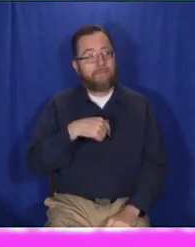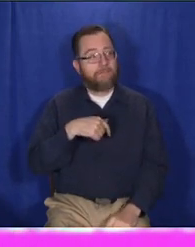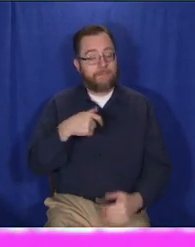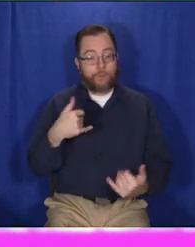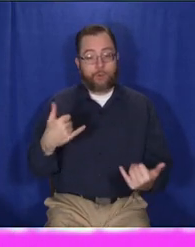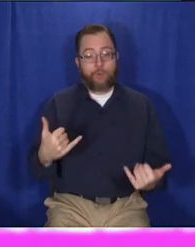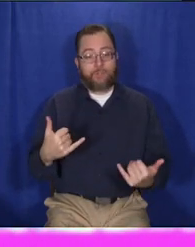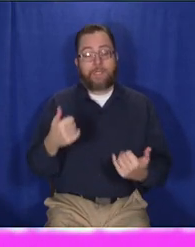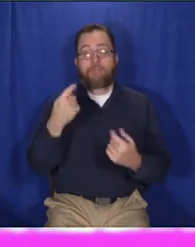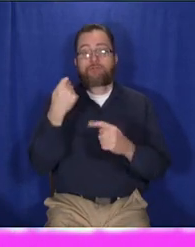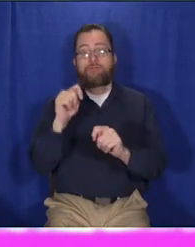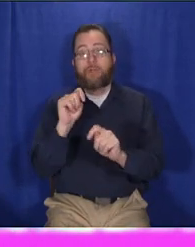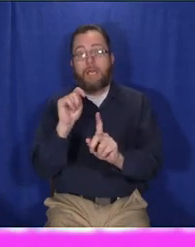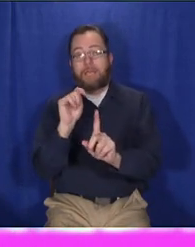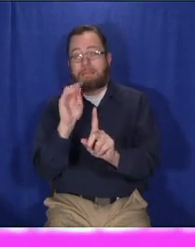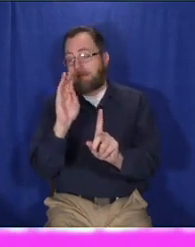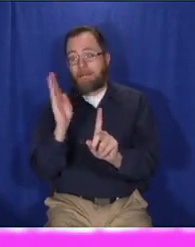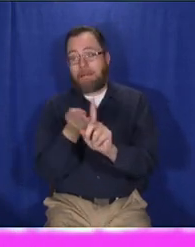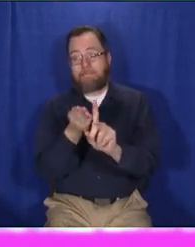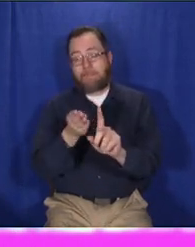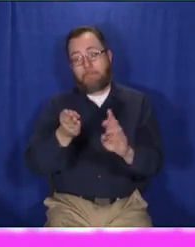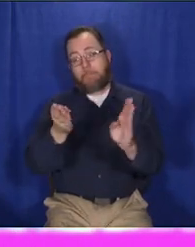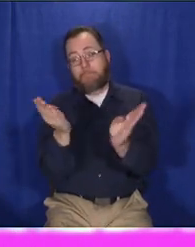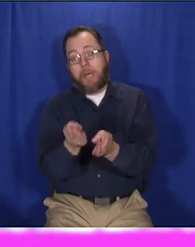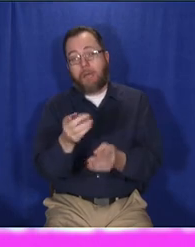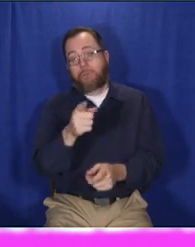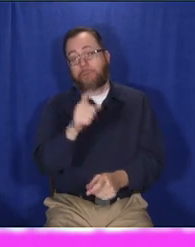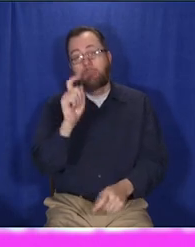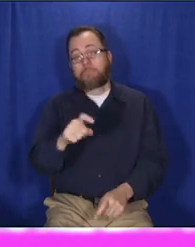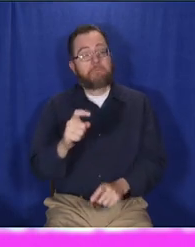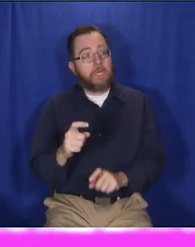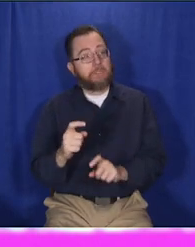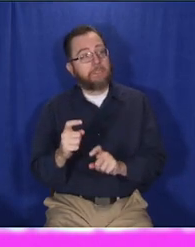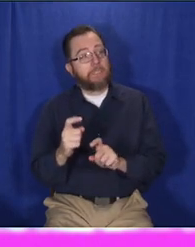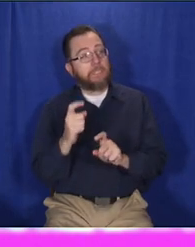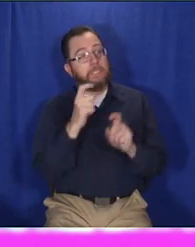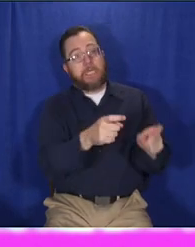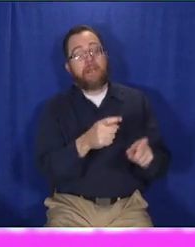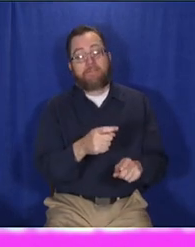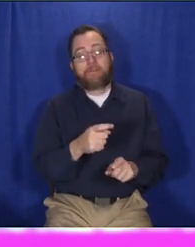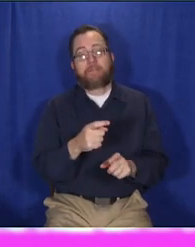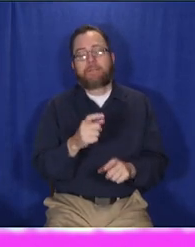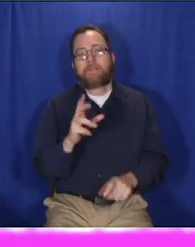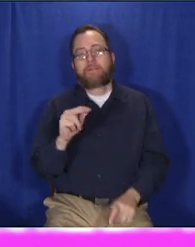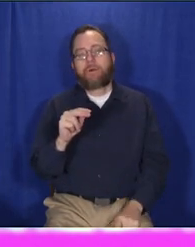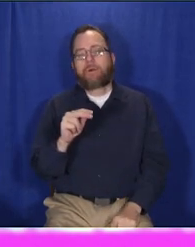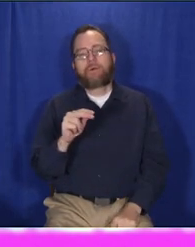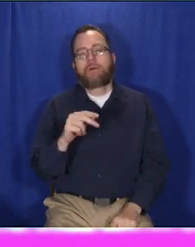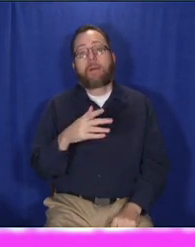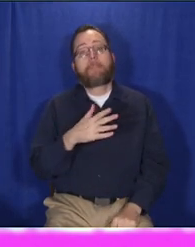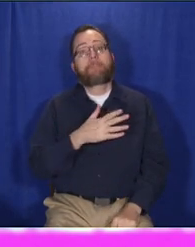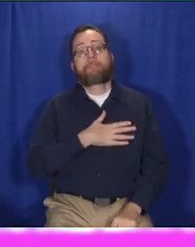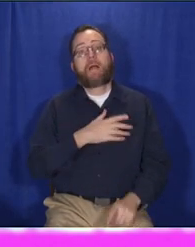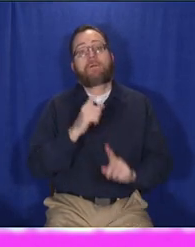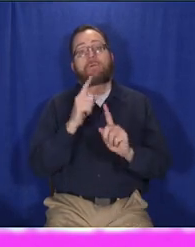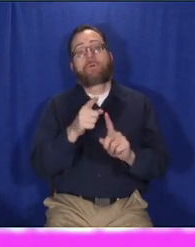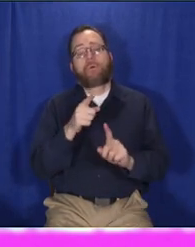that you should give more. What I want to convince you of today is that you should want to give more.